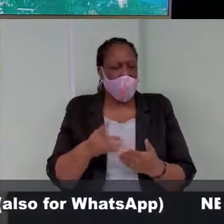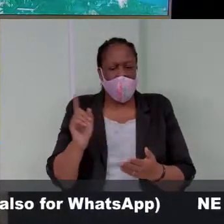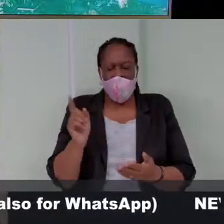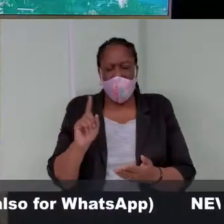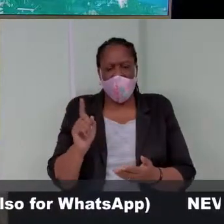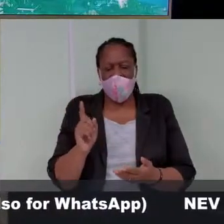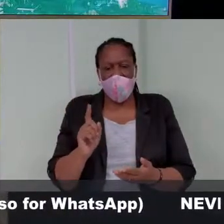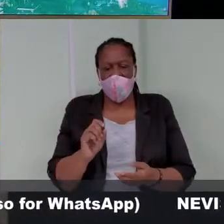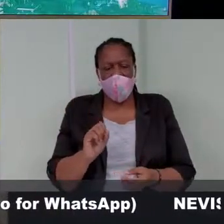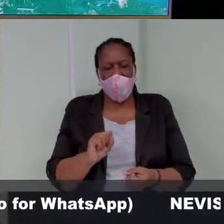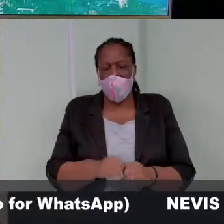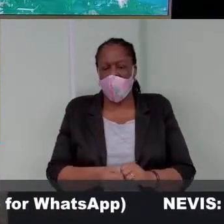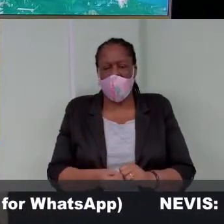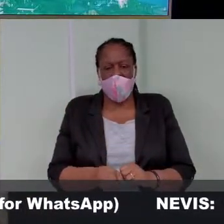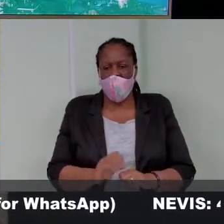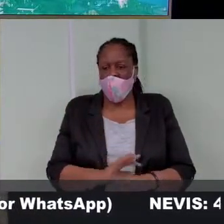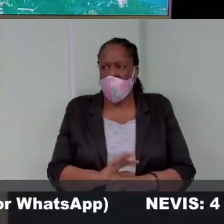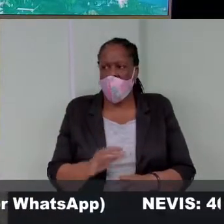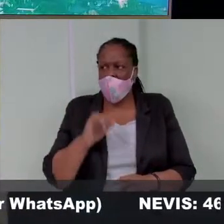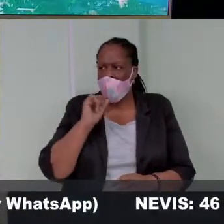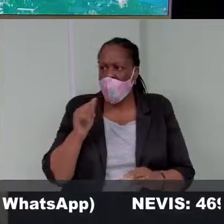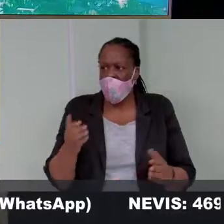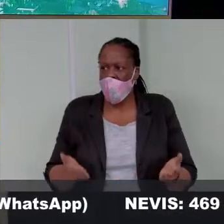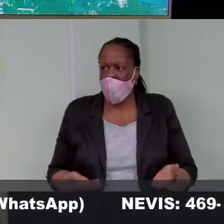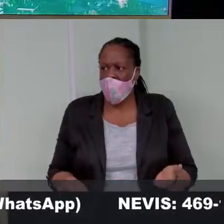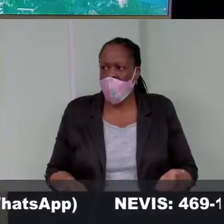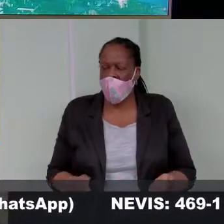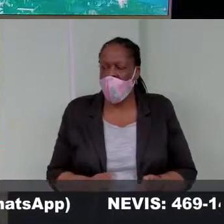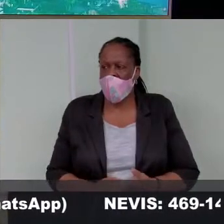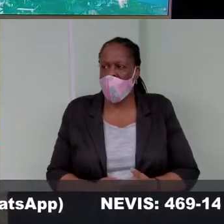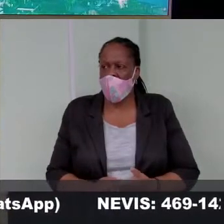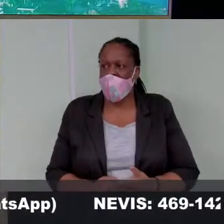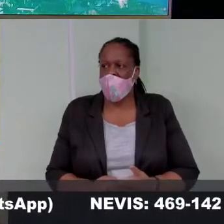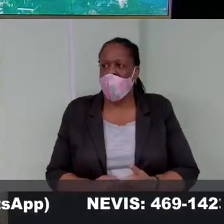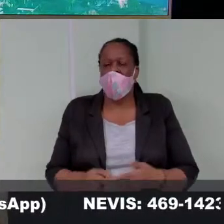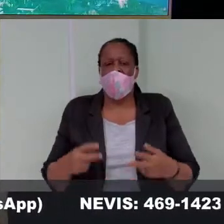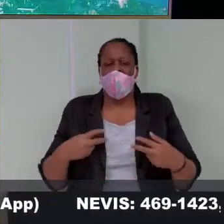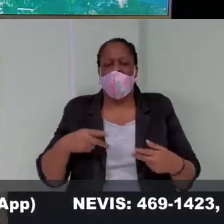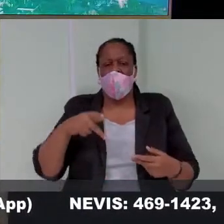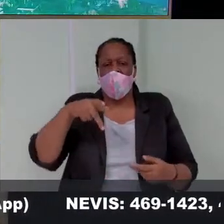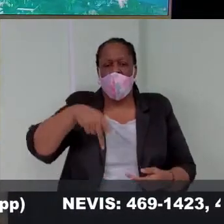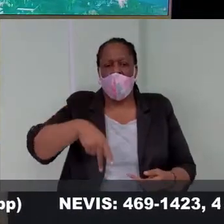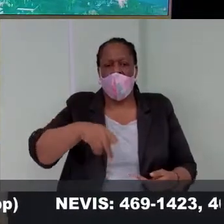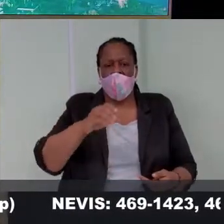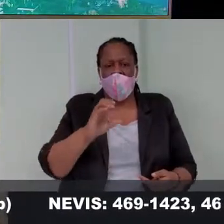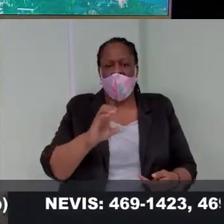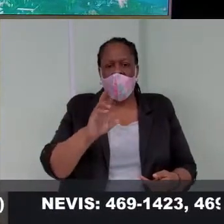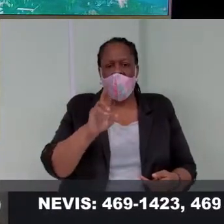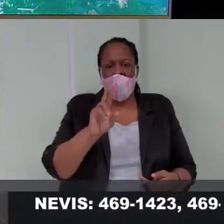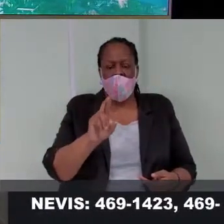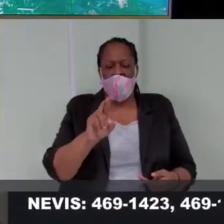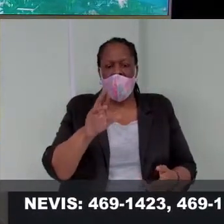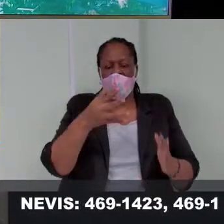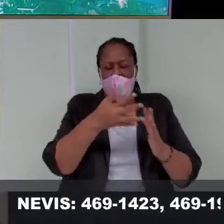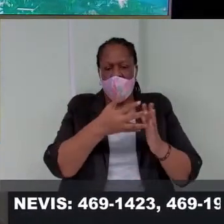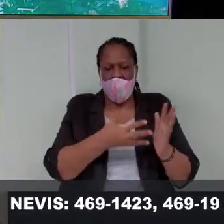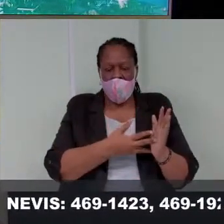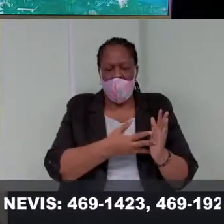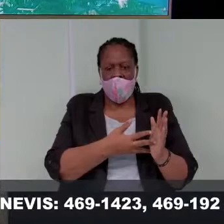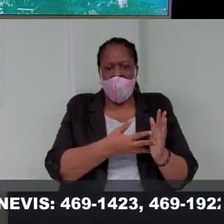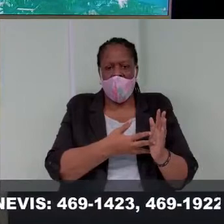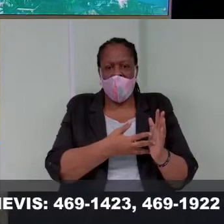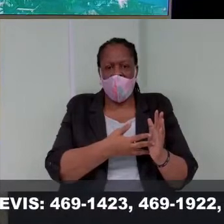using that as our standard here. For now, we'll be using the PCR test, which is the gold standard, which is done in